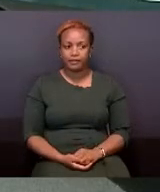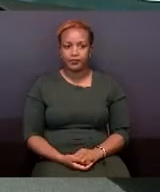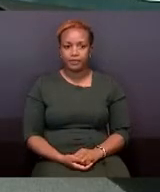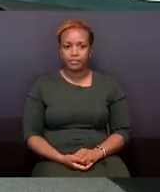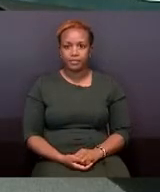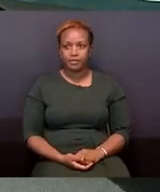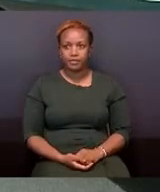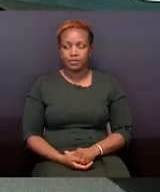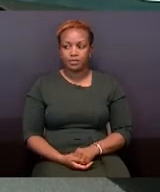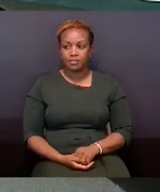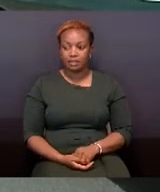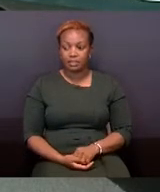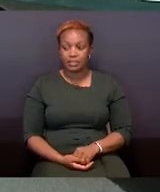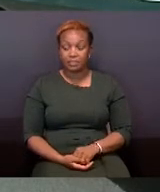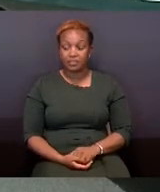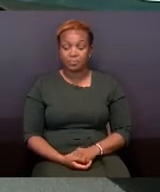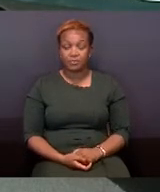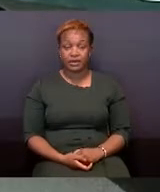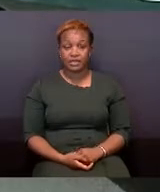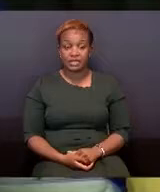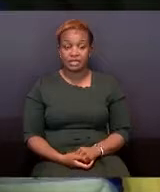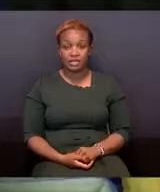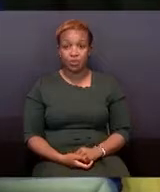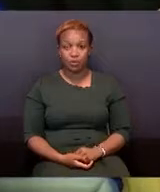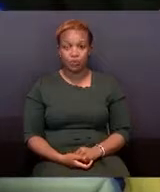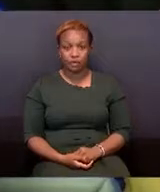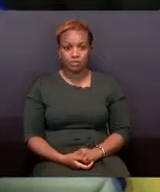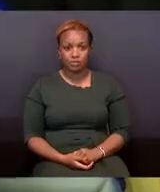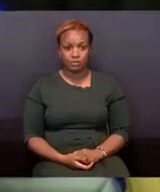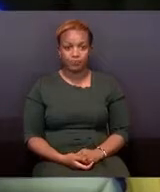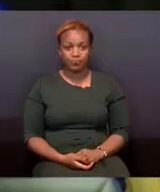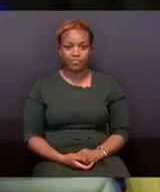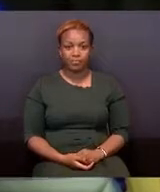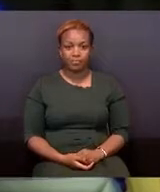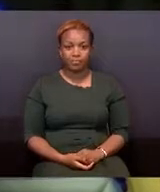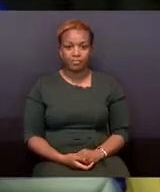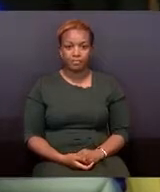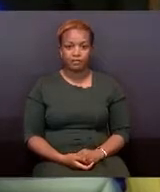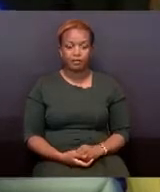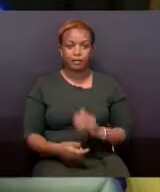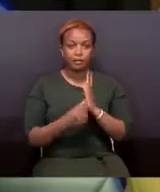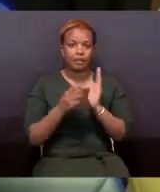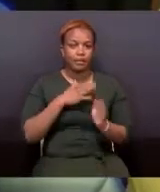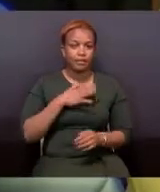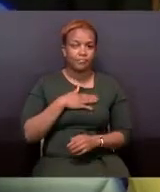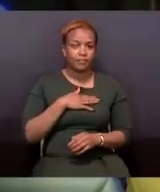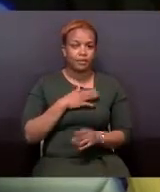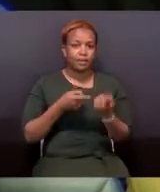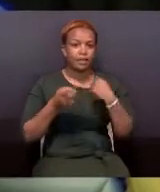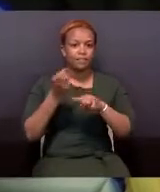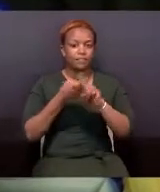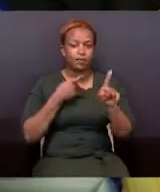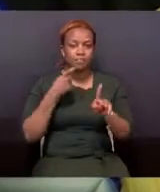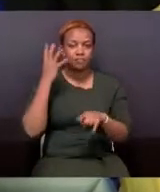Viva youth, viva! Viva! My name is Ruth K. Kangwandlovu, and I am coming from the